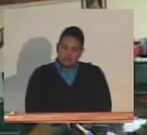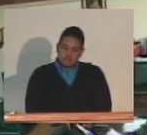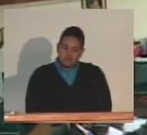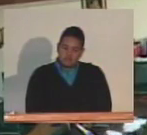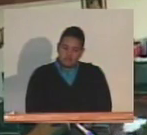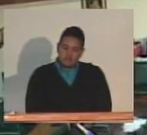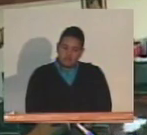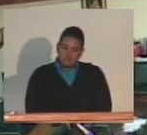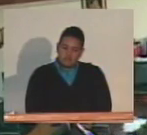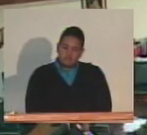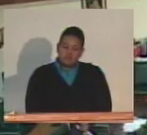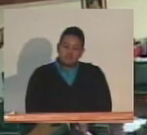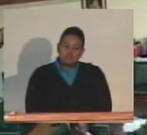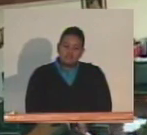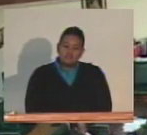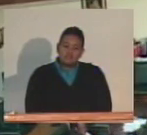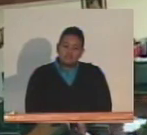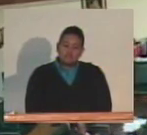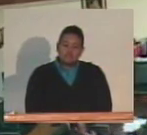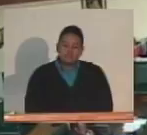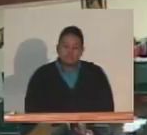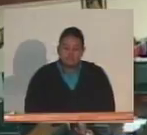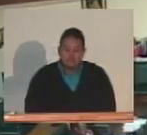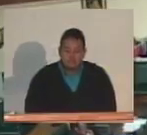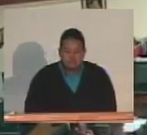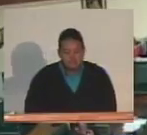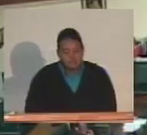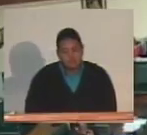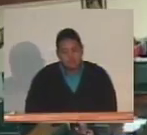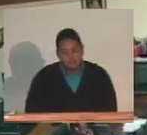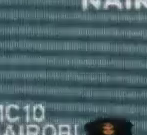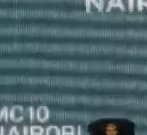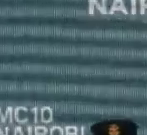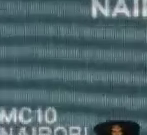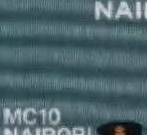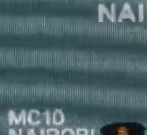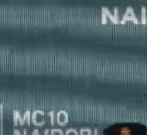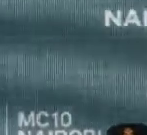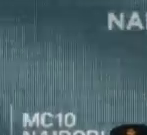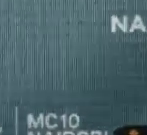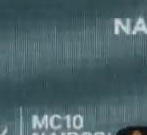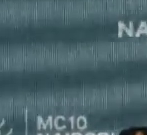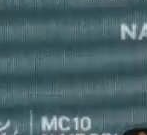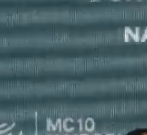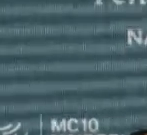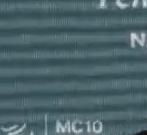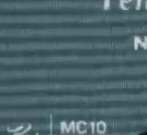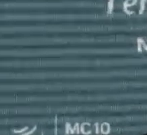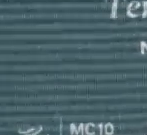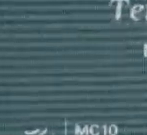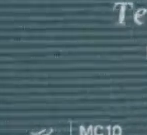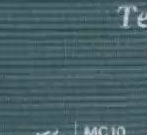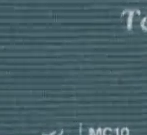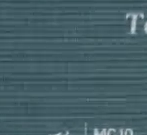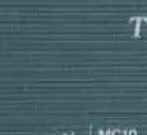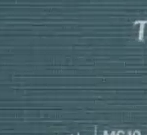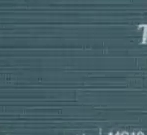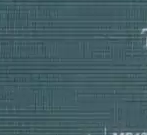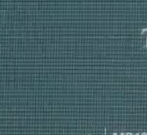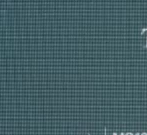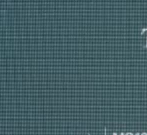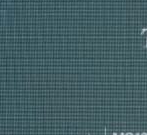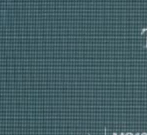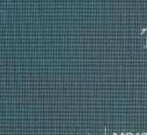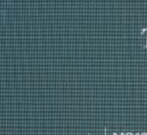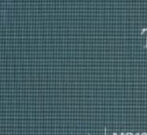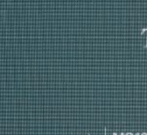Minister Nicholson was making a statement in the Senate on the outcomes of Jamaica's participation in the World Trade Organization's 10th Ministerial Conference